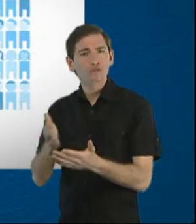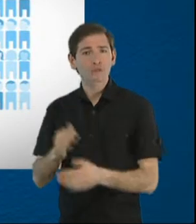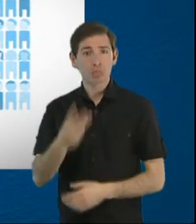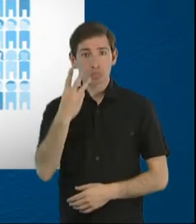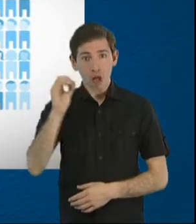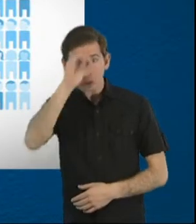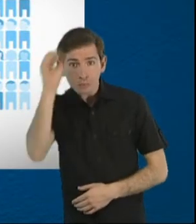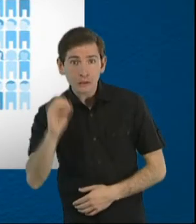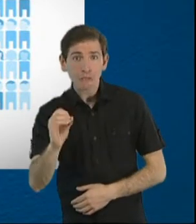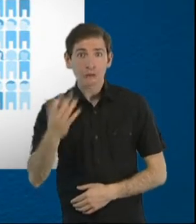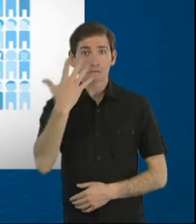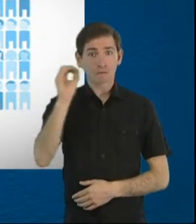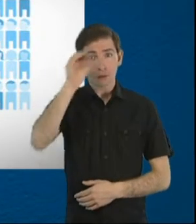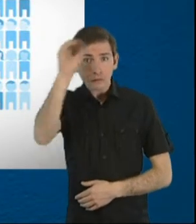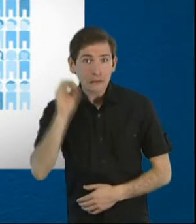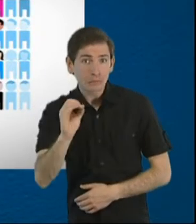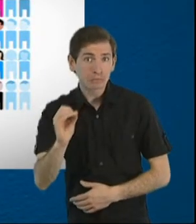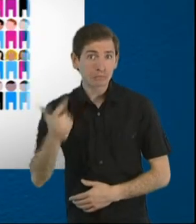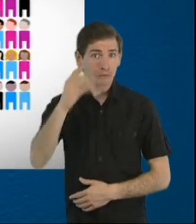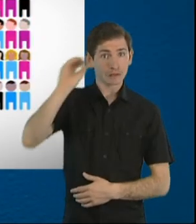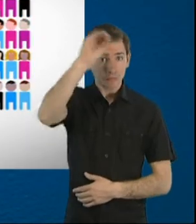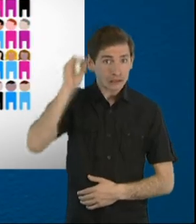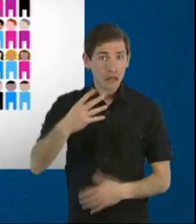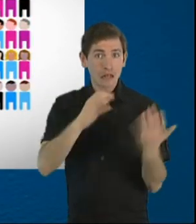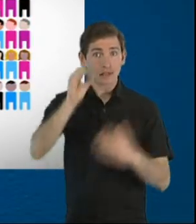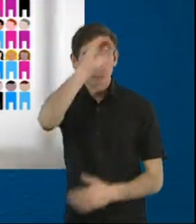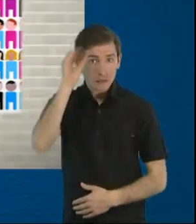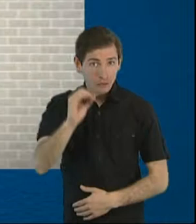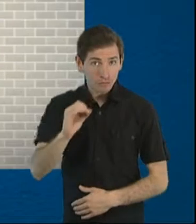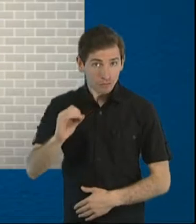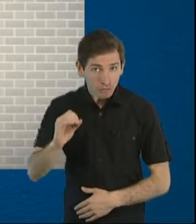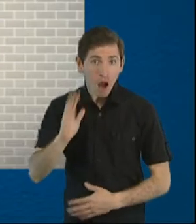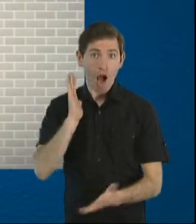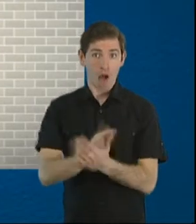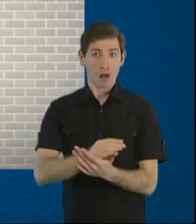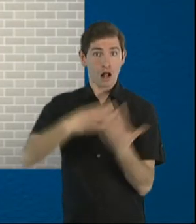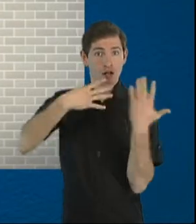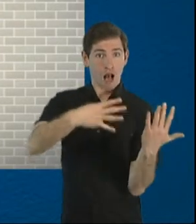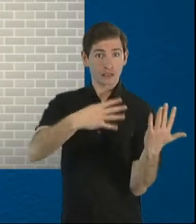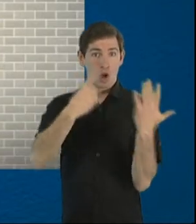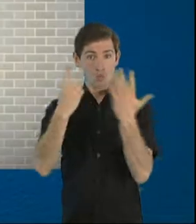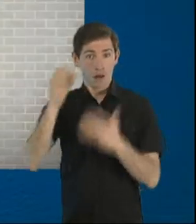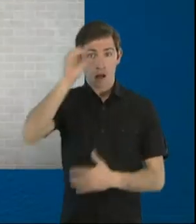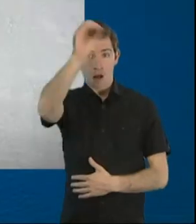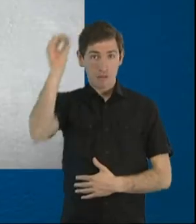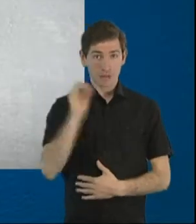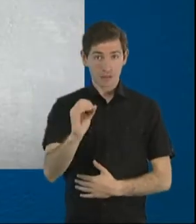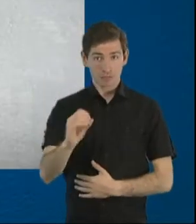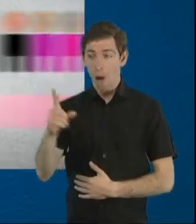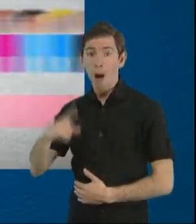30%? 50%? 70%? 90%? Higher? The answer is